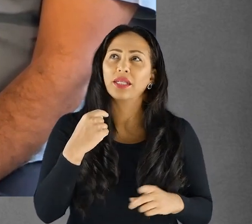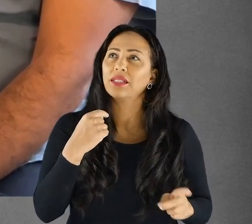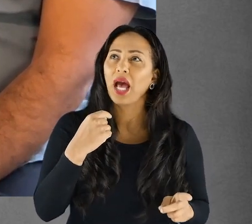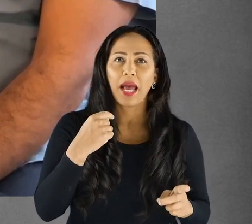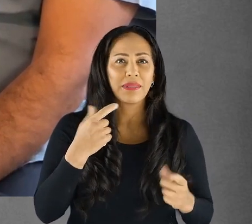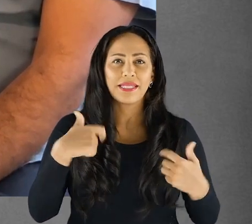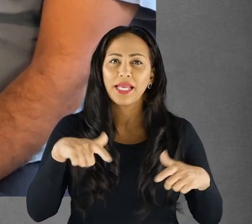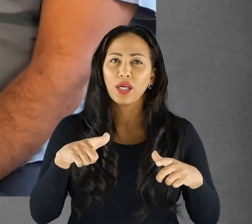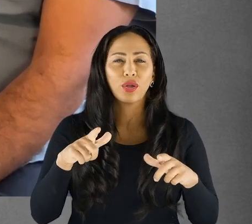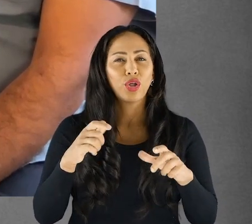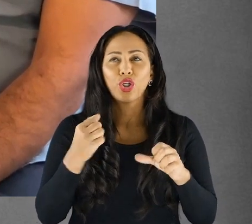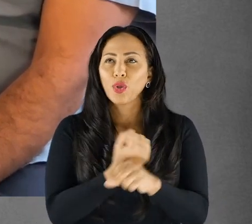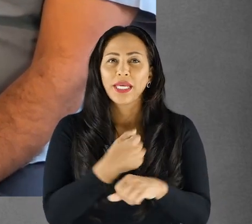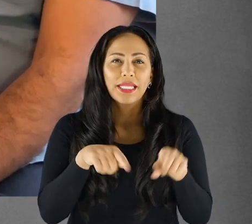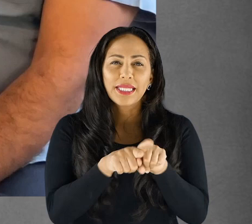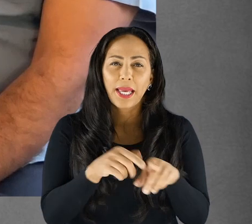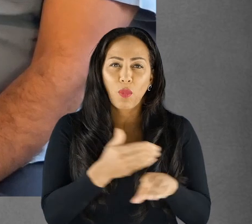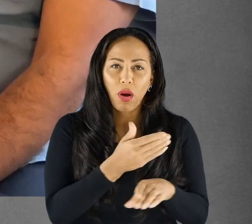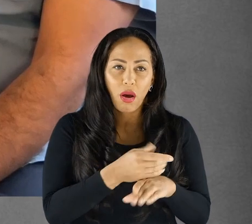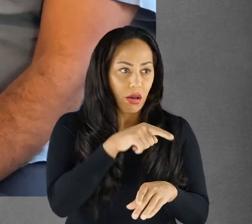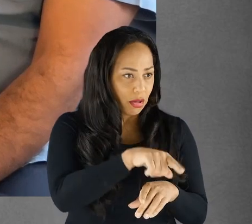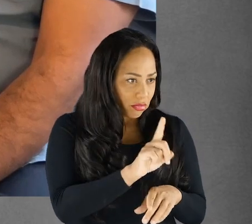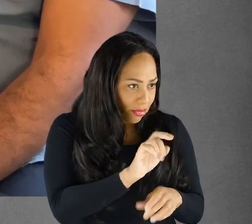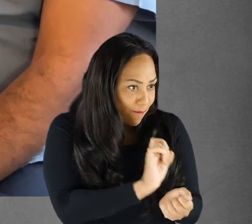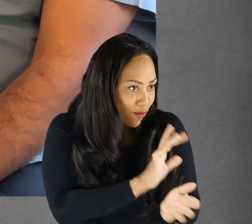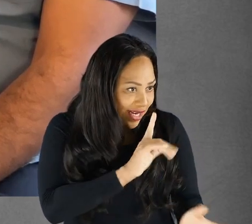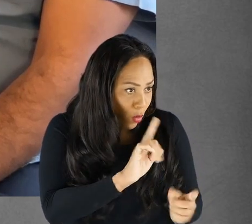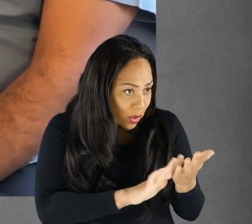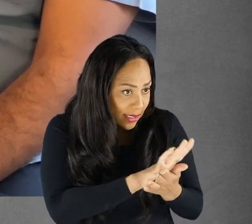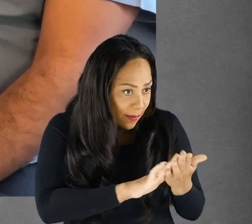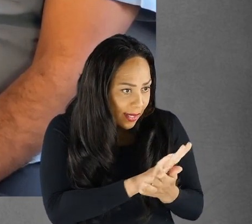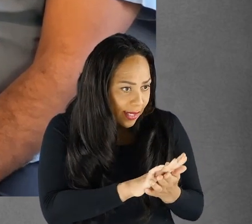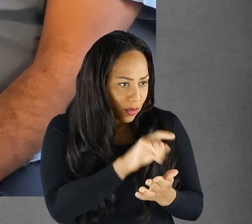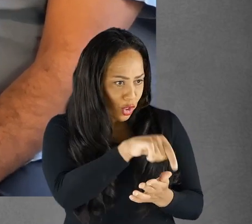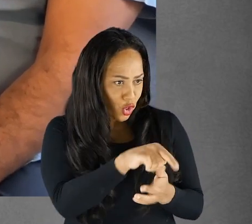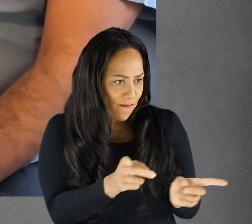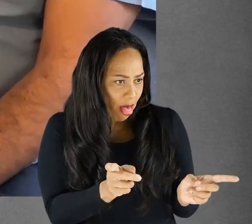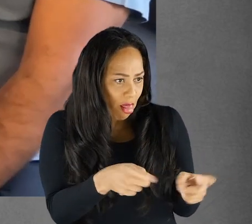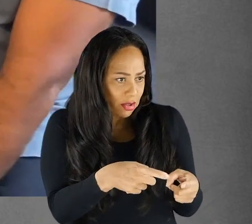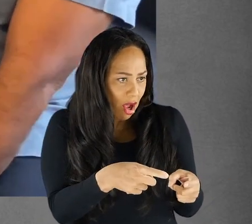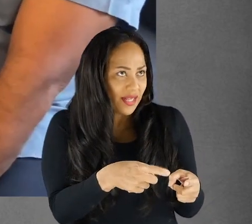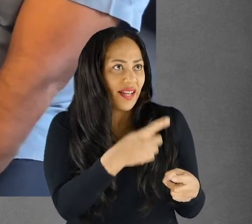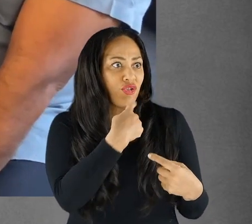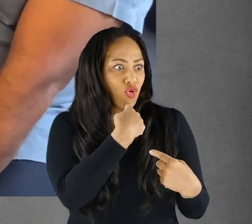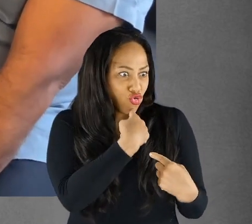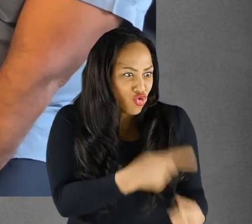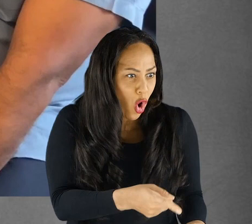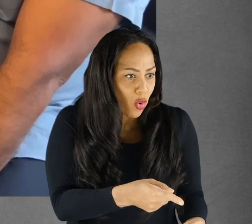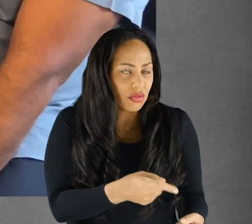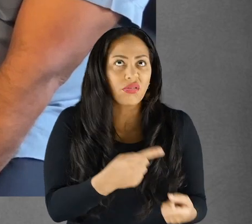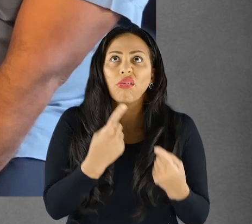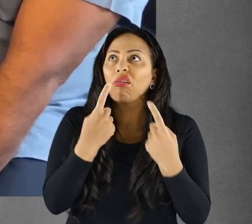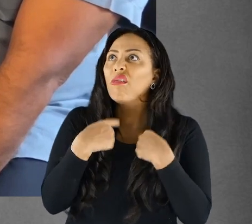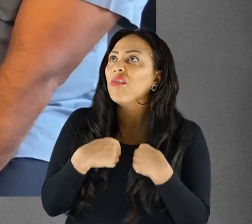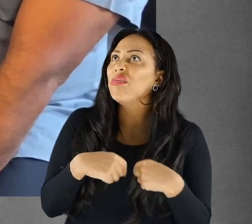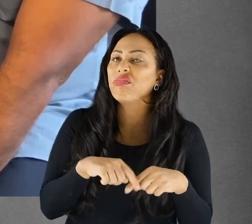doing the same work, even for children. I'm exploring like, what does freedom mean? What does being tied in mean? What